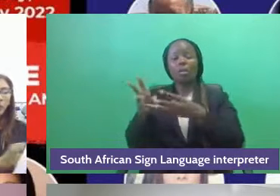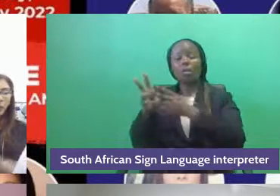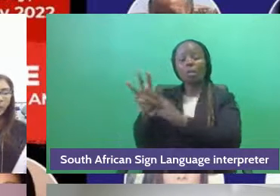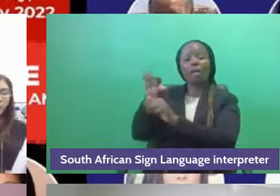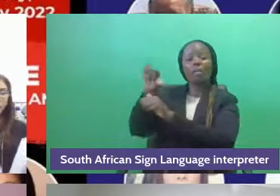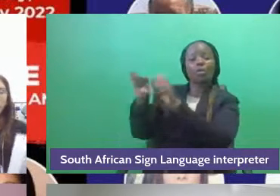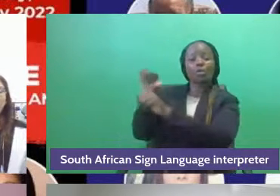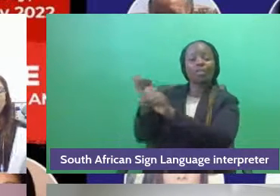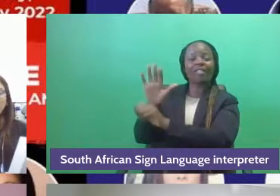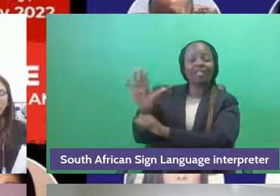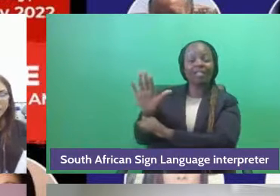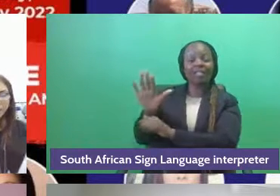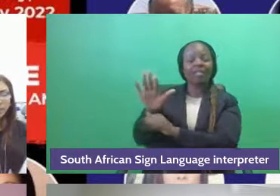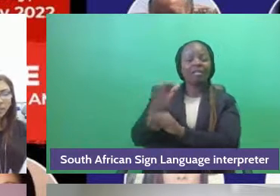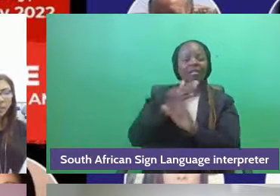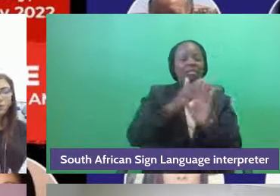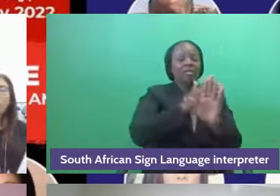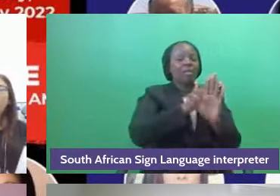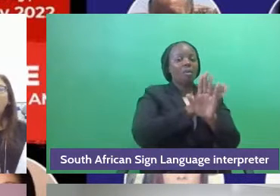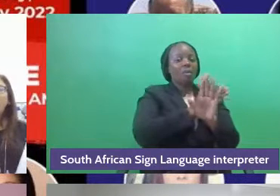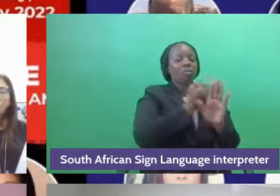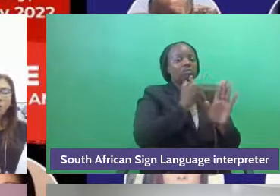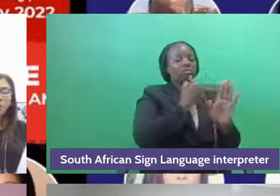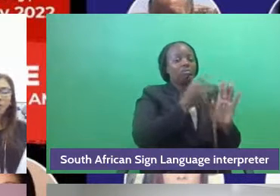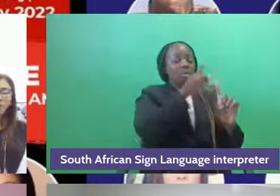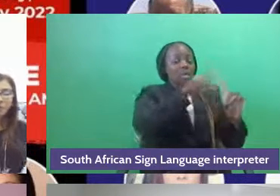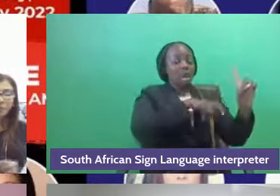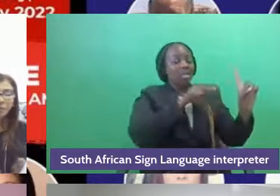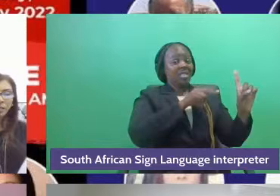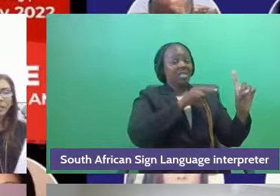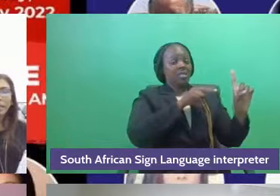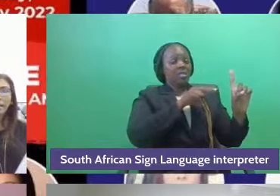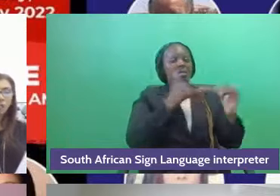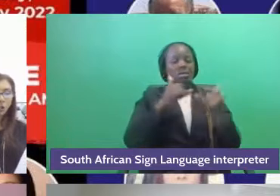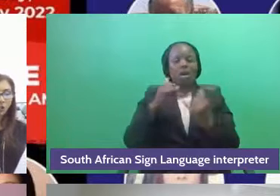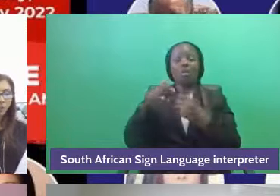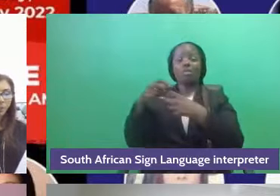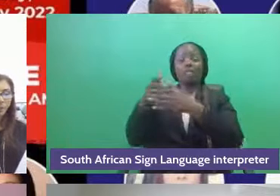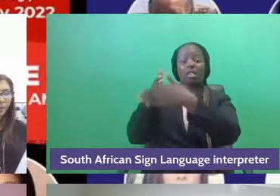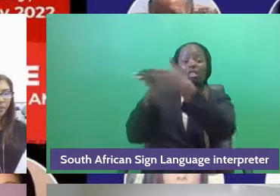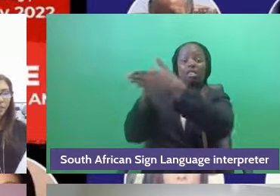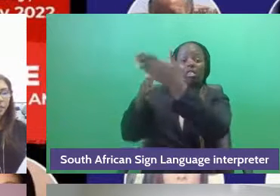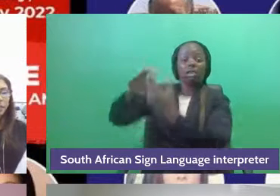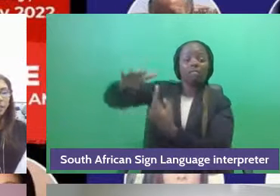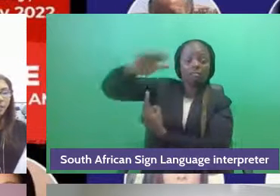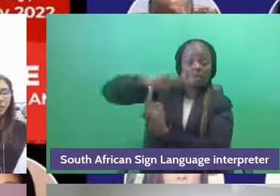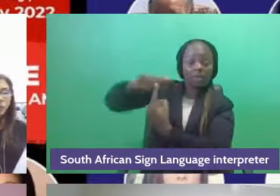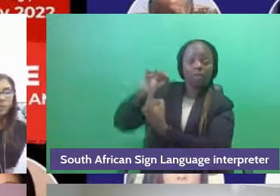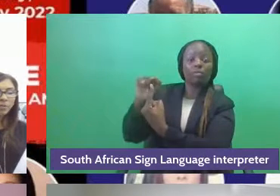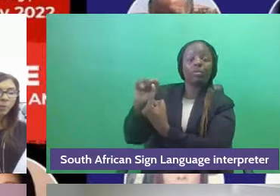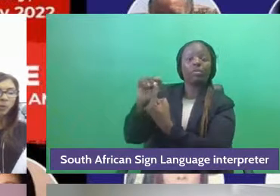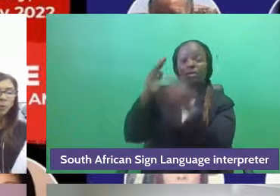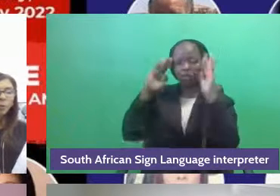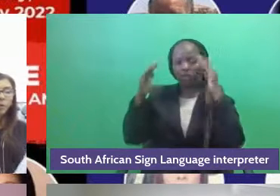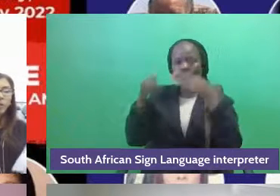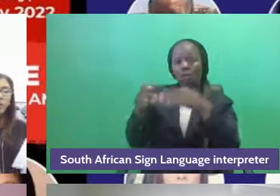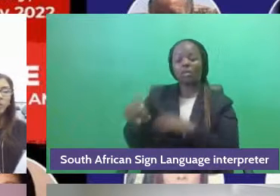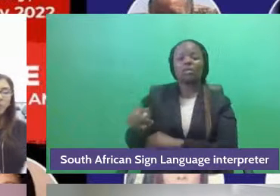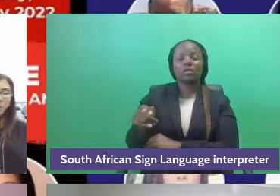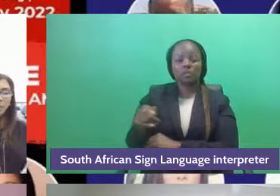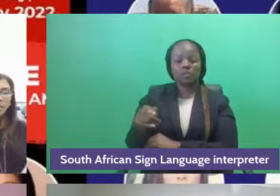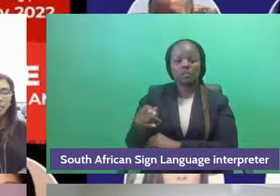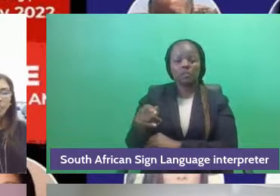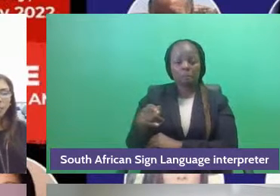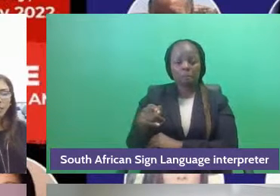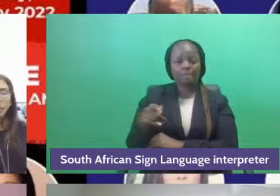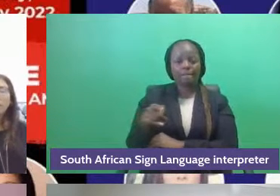moving away from the person to the actual environmental and attitudinal barriers. The focus from moving away